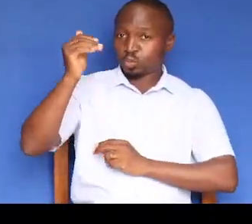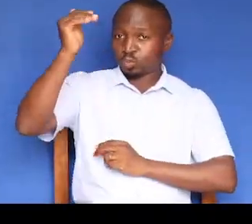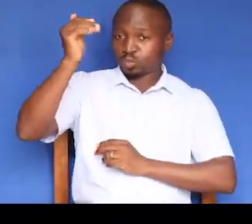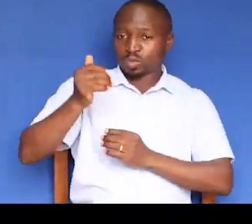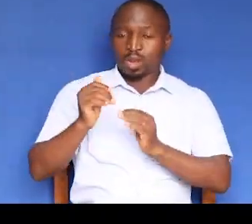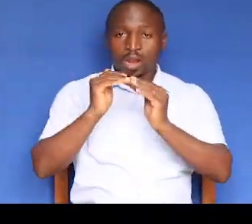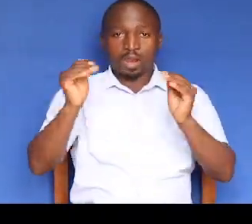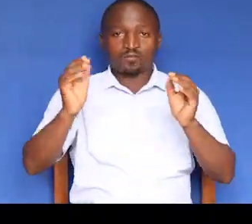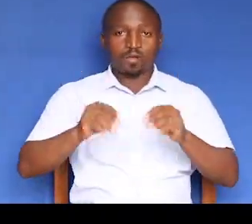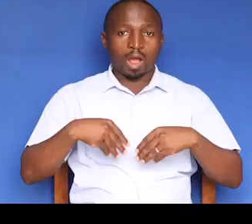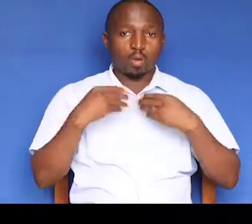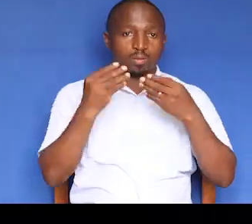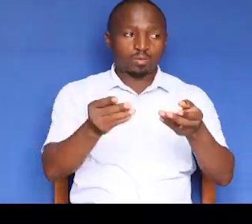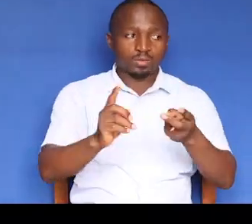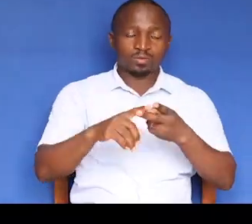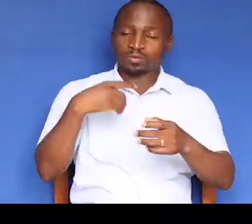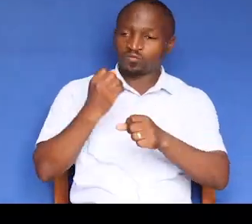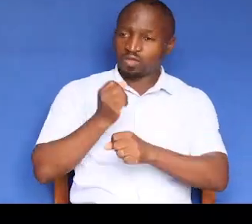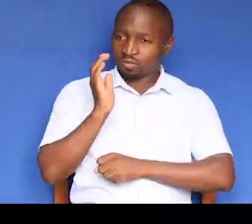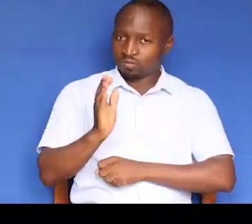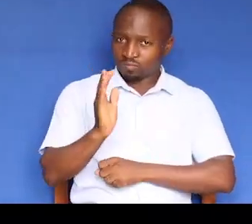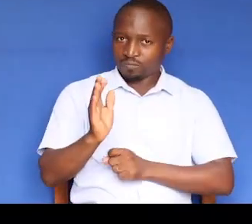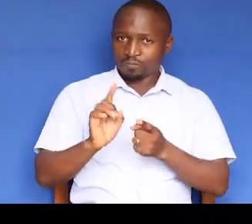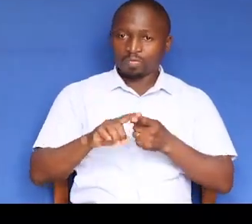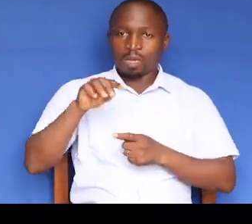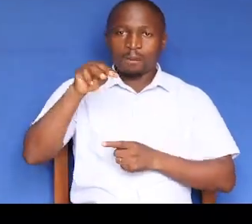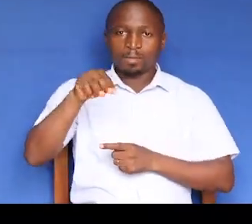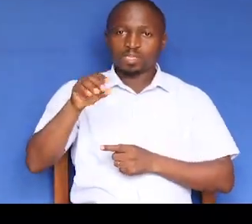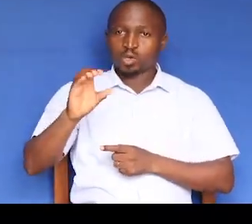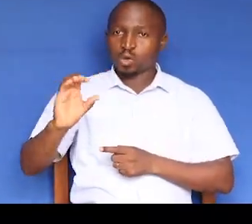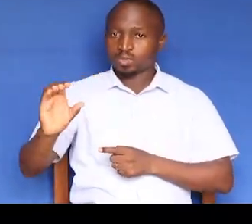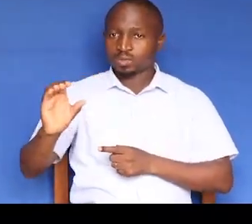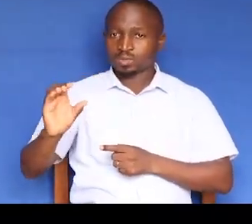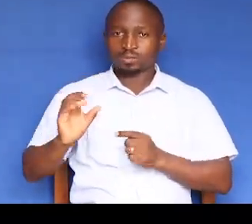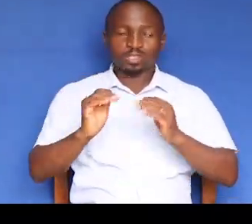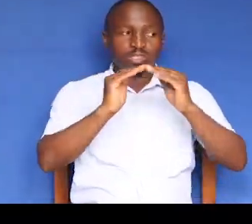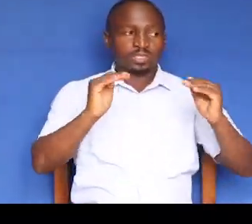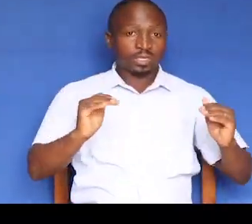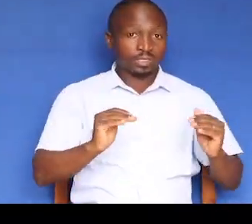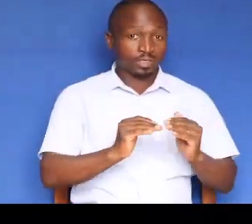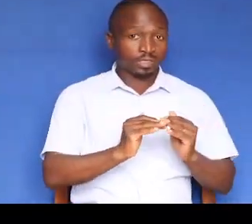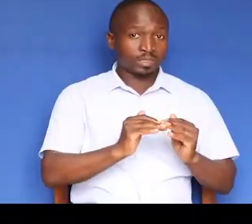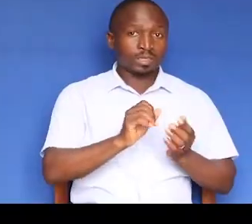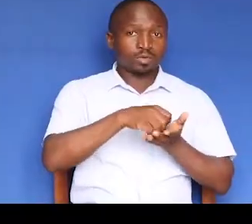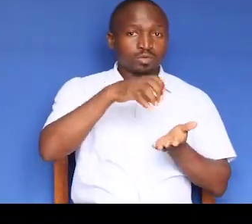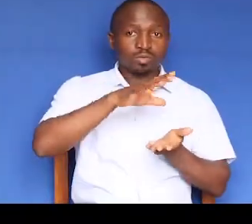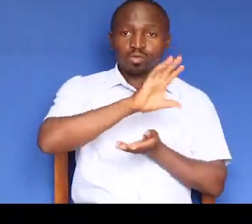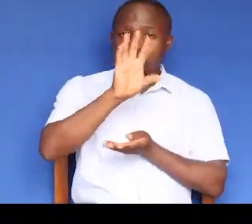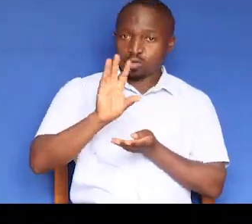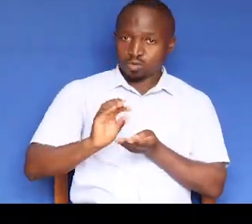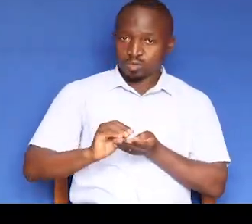output level, we have to do the same. Marginal cost, we have to take change in total cost over change in